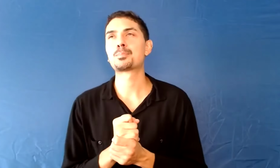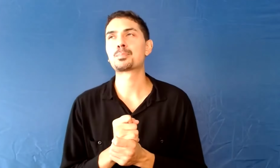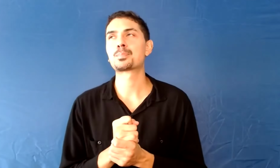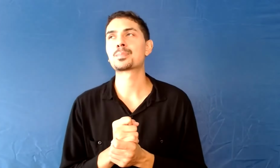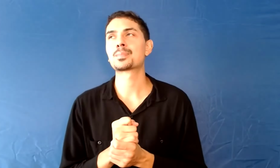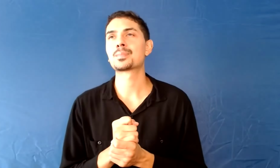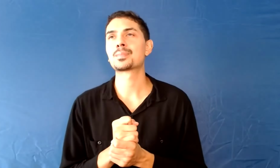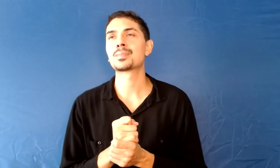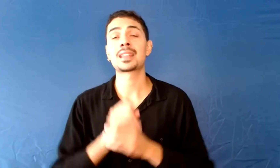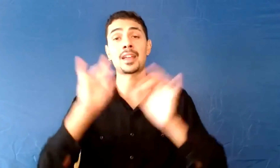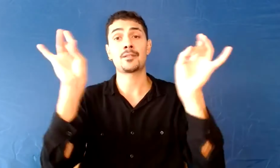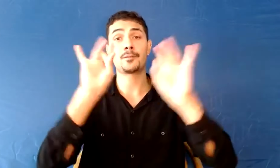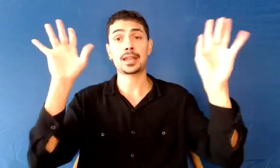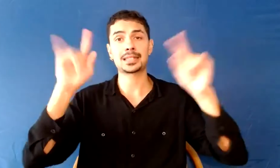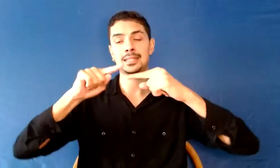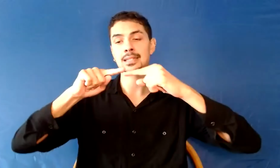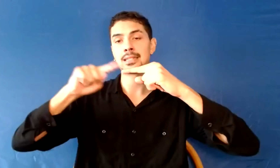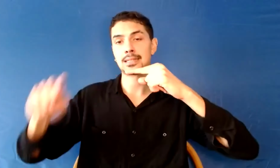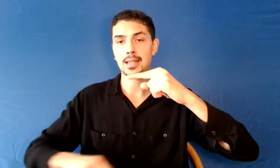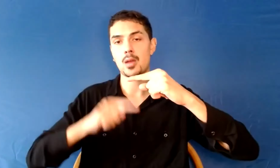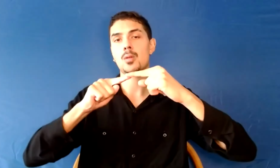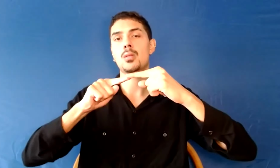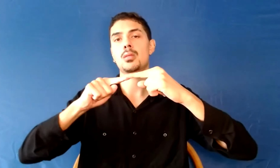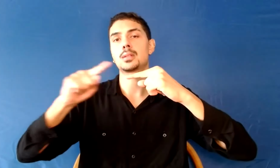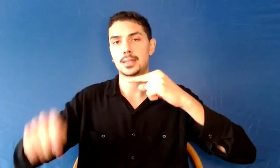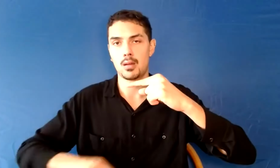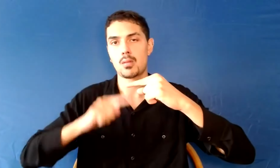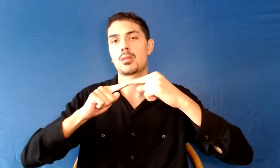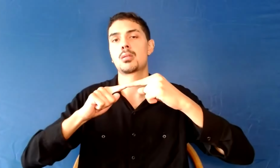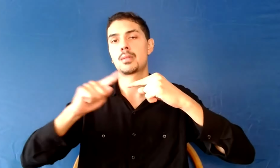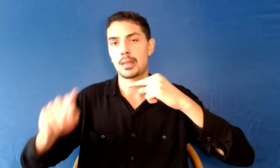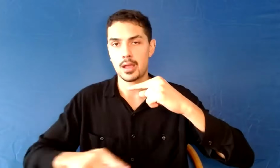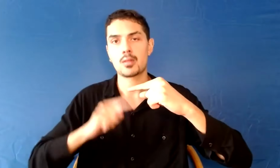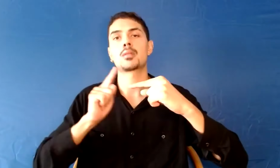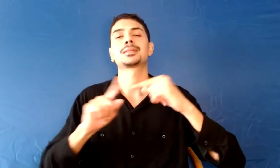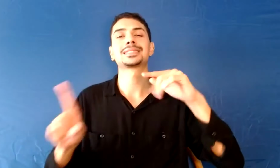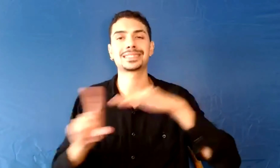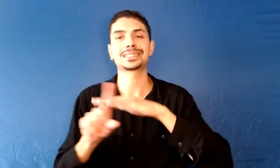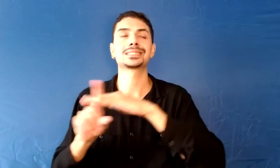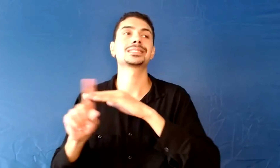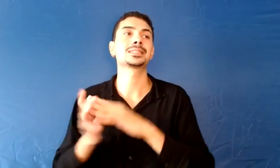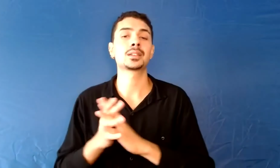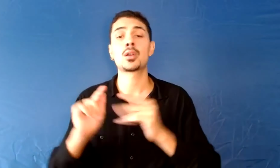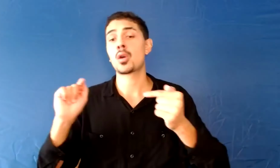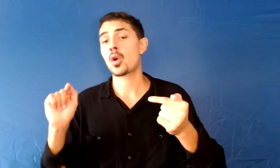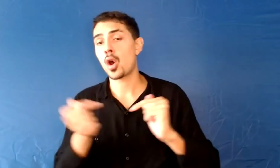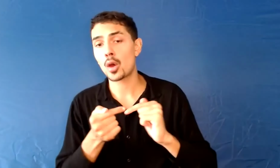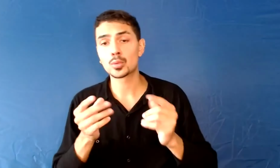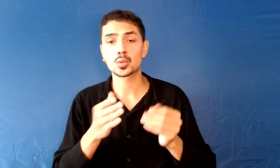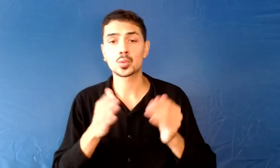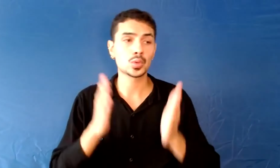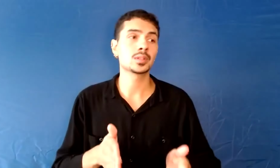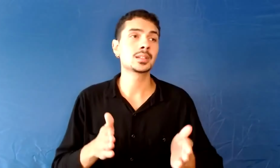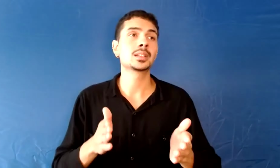cycles of violence exist, and harm doers, or the confusion area, the gray area in the middle of